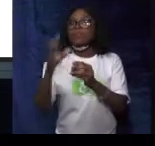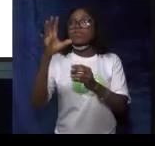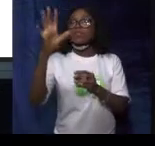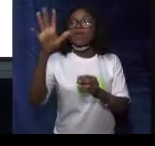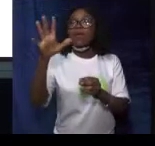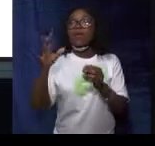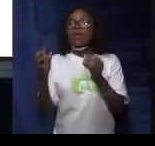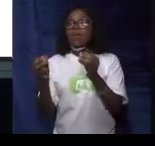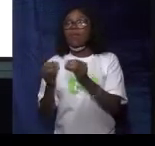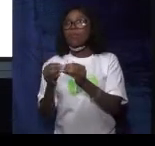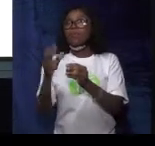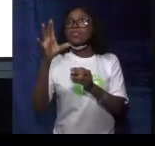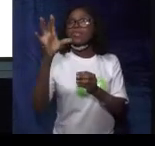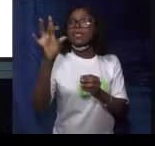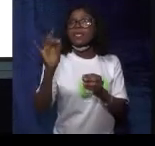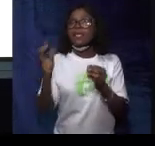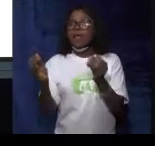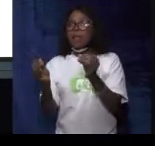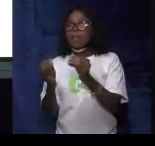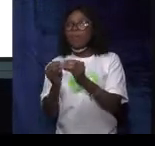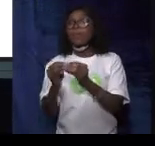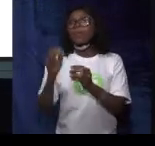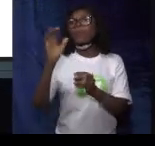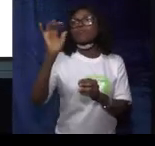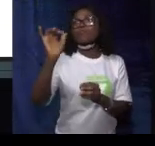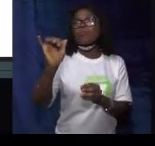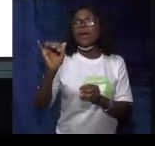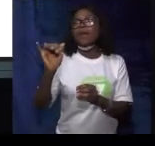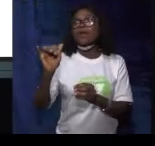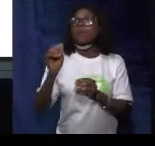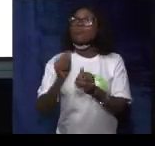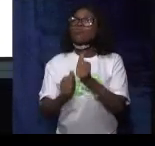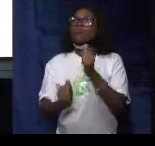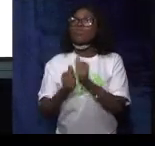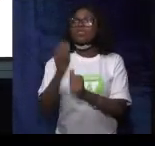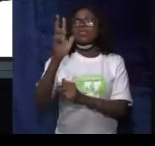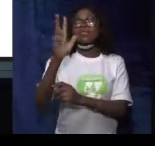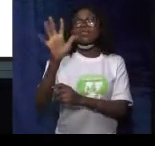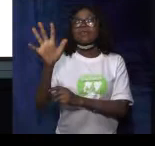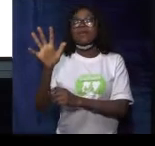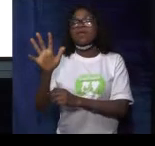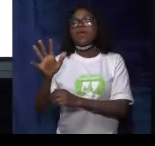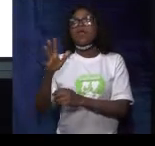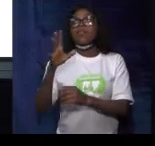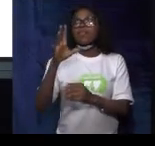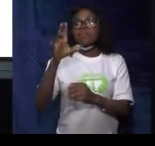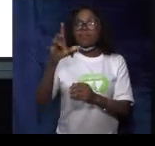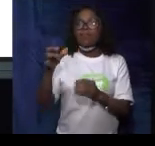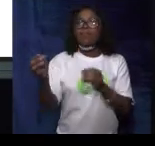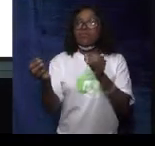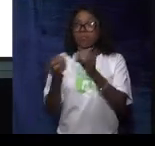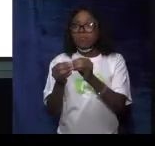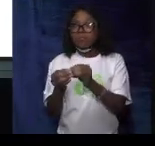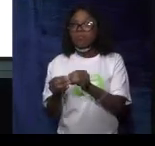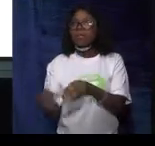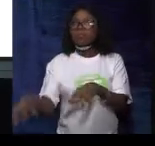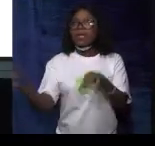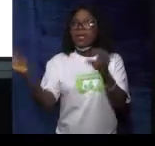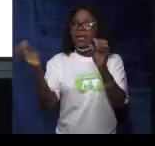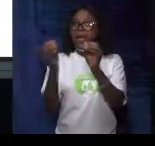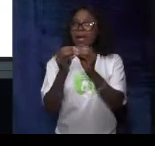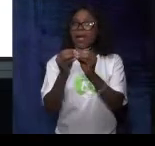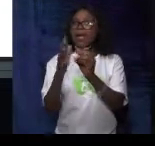plus 5 plus 8 plus y must give us 35, which is the total score. So 9 plus 6 is